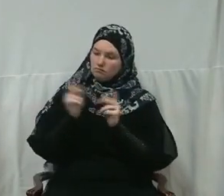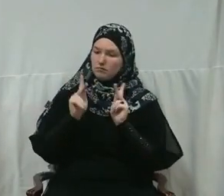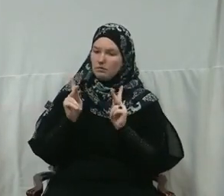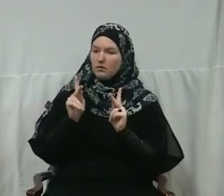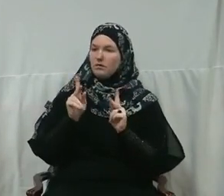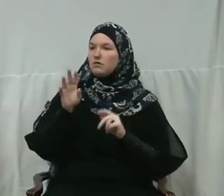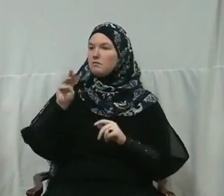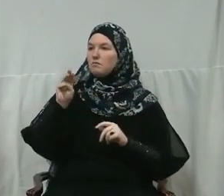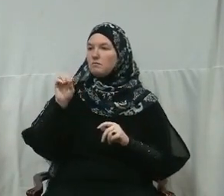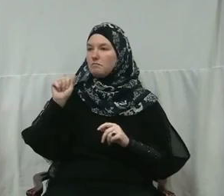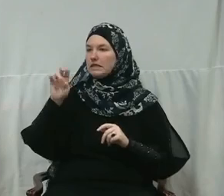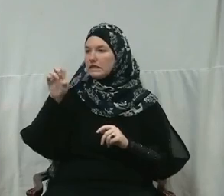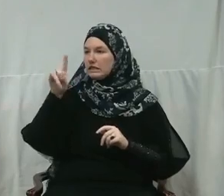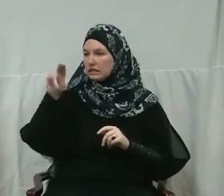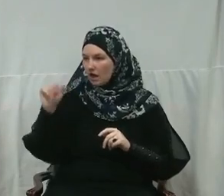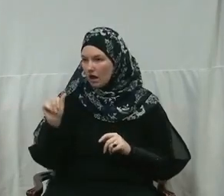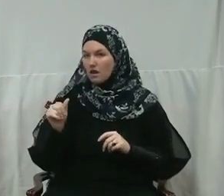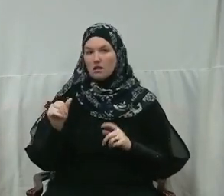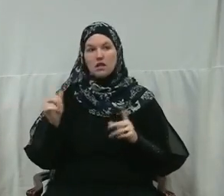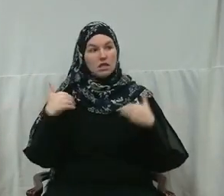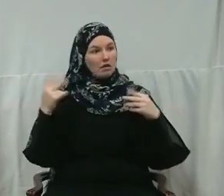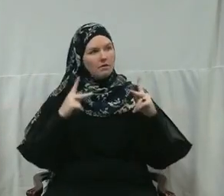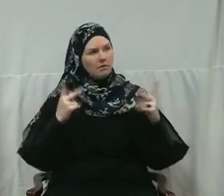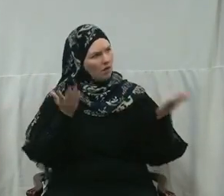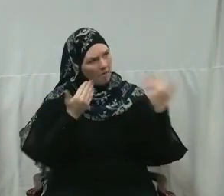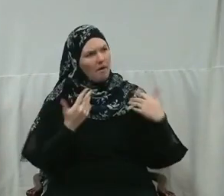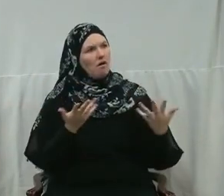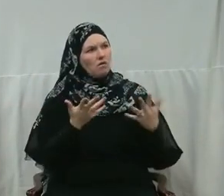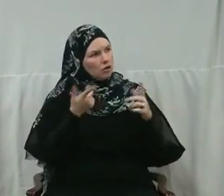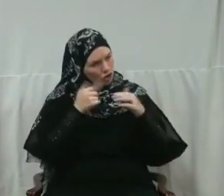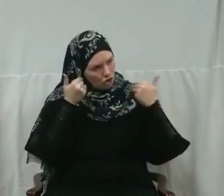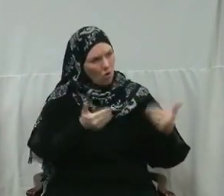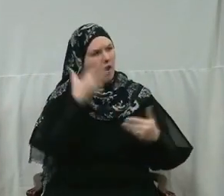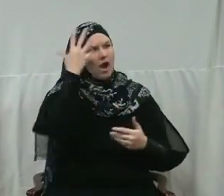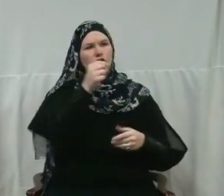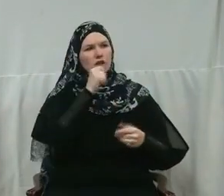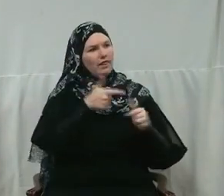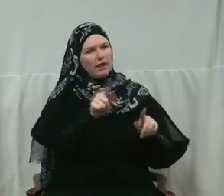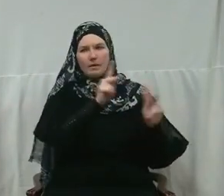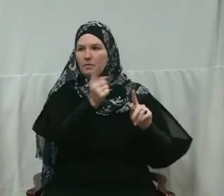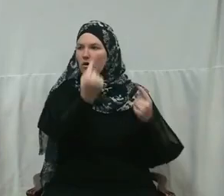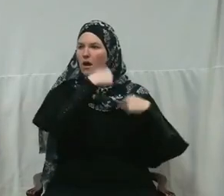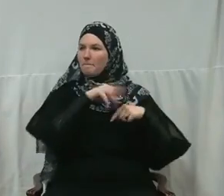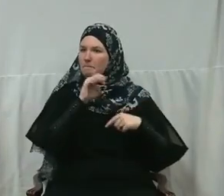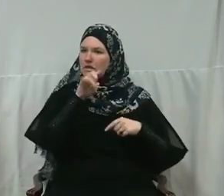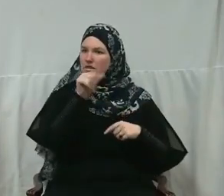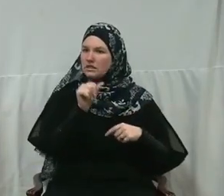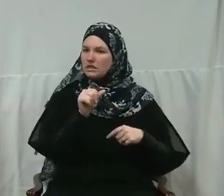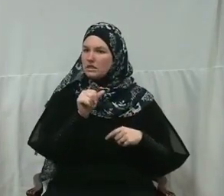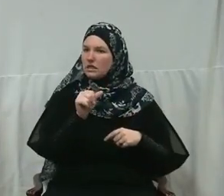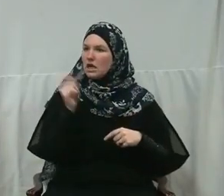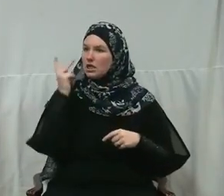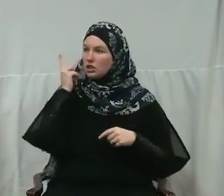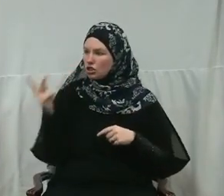let us go, we have to go, we cannot wait, we should not let them come to Medina, we should go out to them. And the Prophet saw this as a